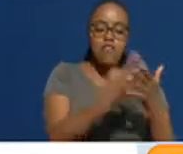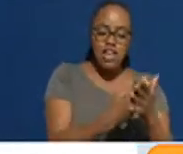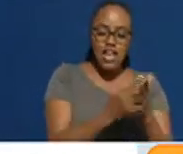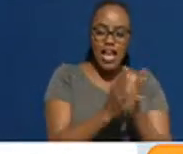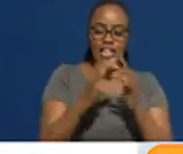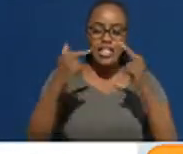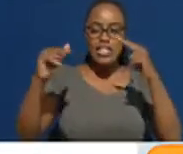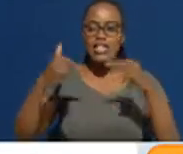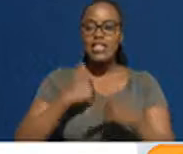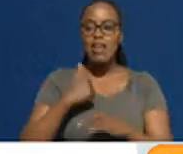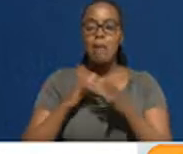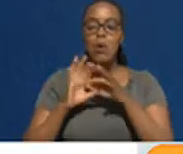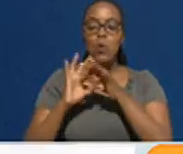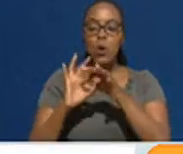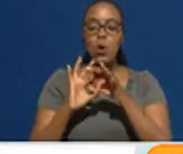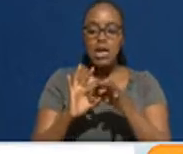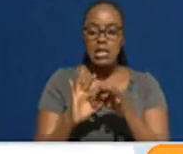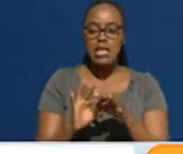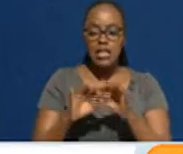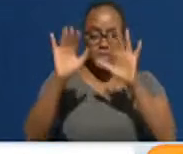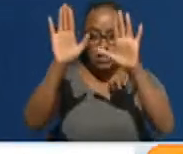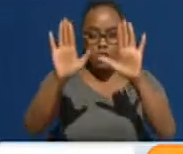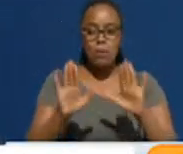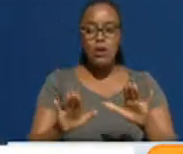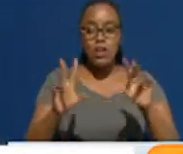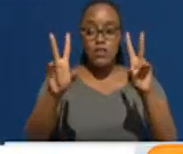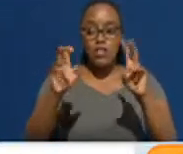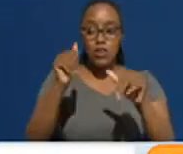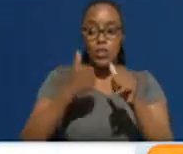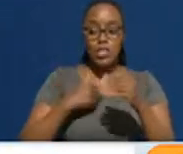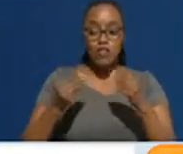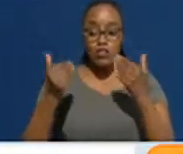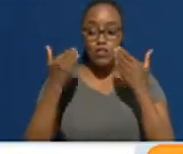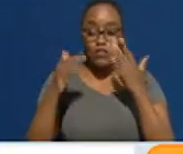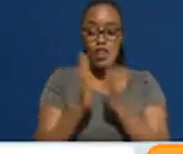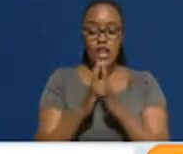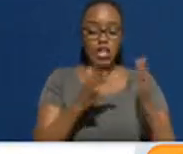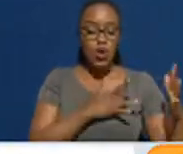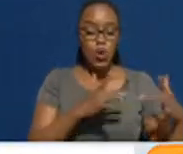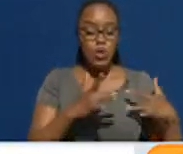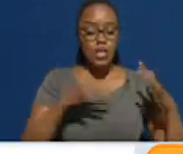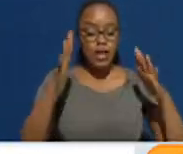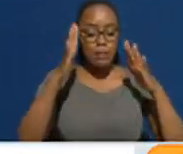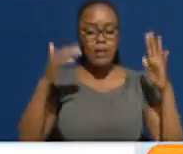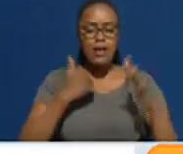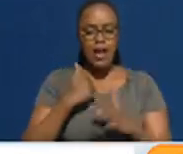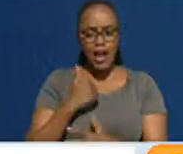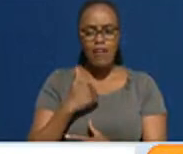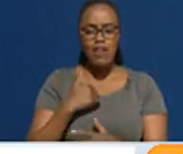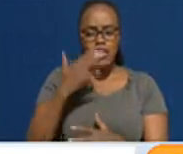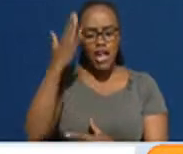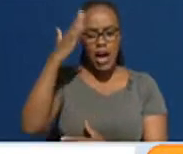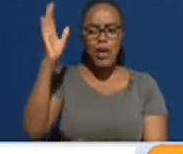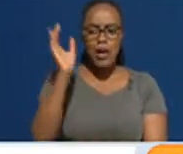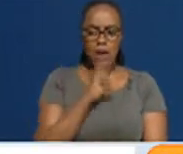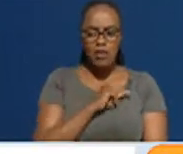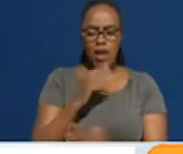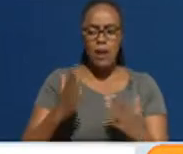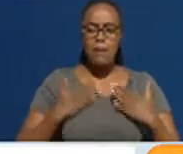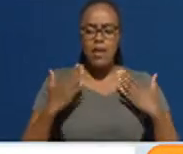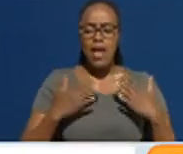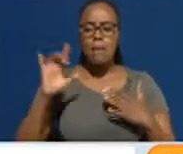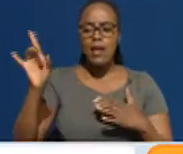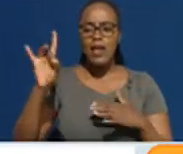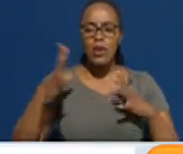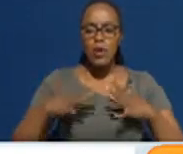him. And I told him. And it was important that the issue is resolved. And I was very concerned, and he knows. And I'm happy that the people of